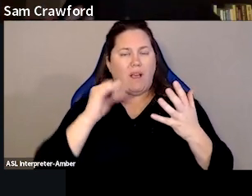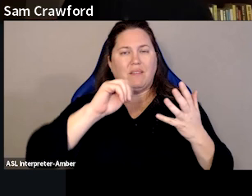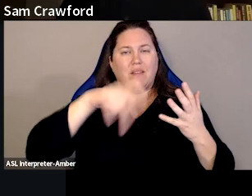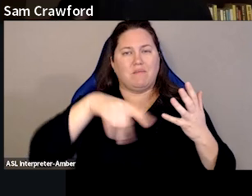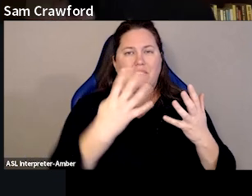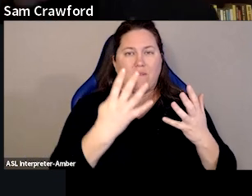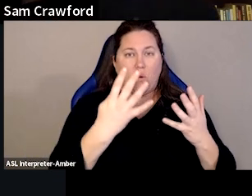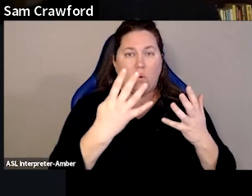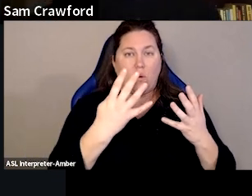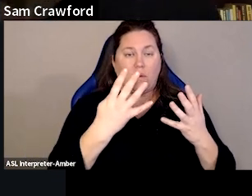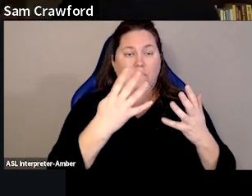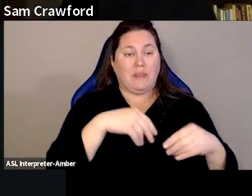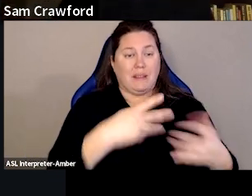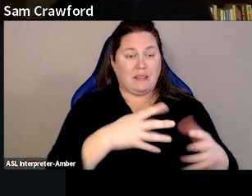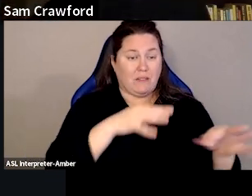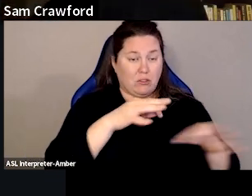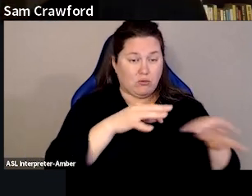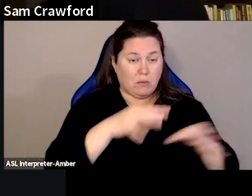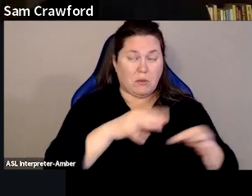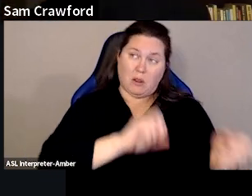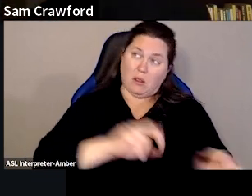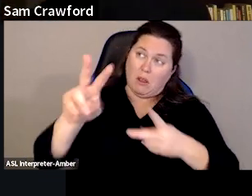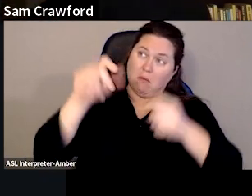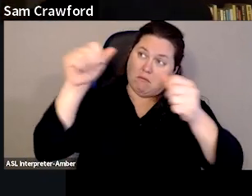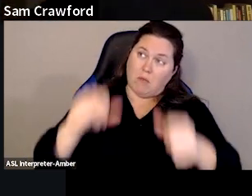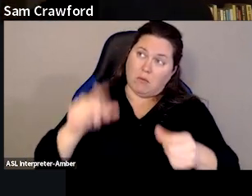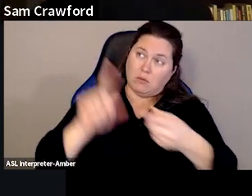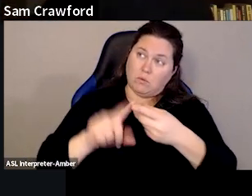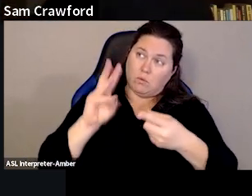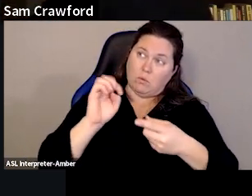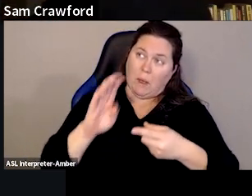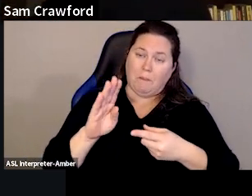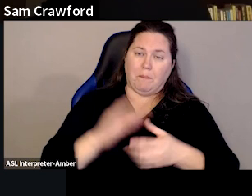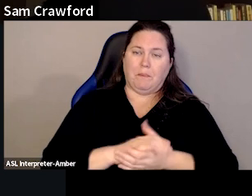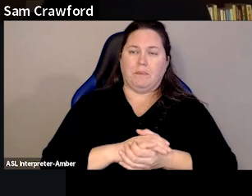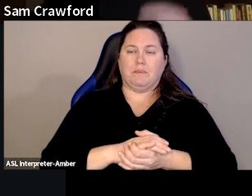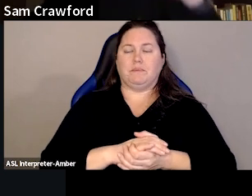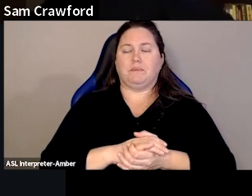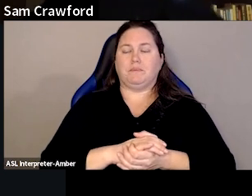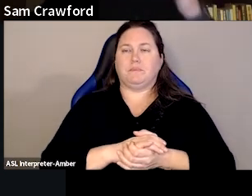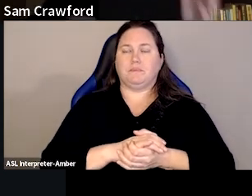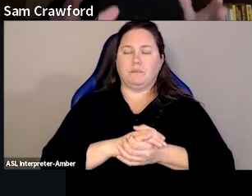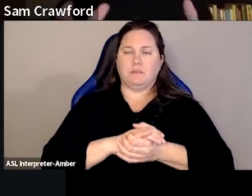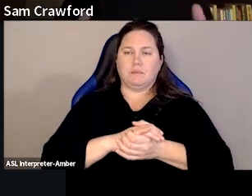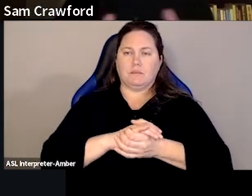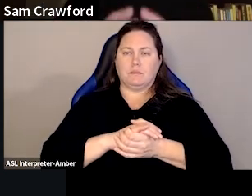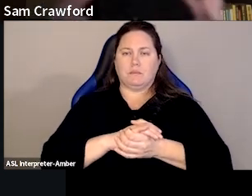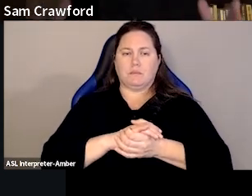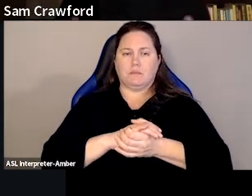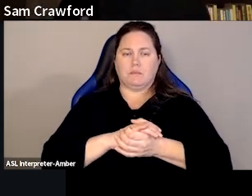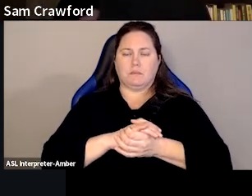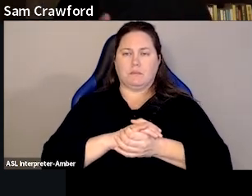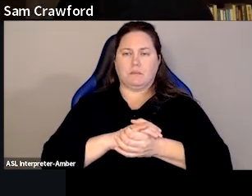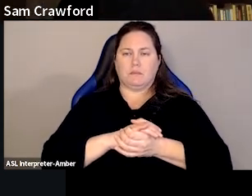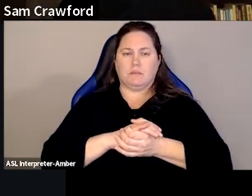it's giving it a description and it's publishing it onto the web. So that's why I put yes, really. In fact, and the beauty of